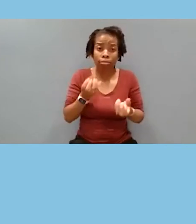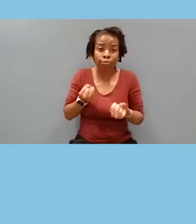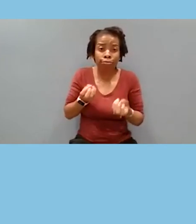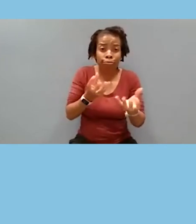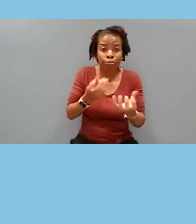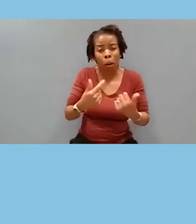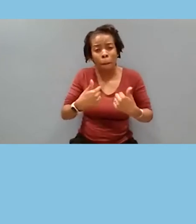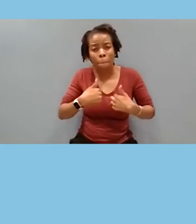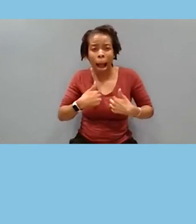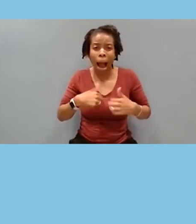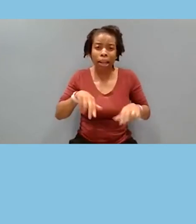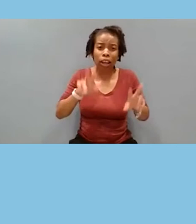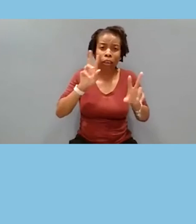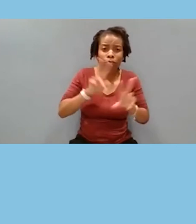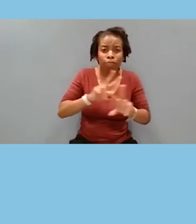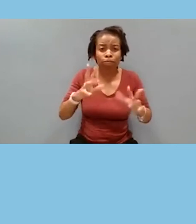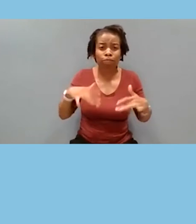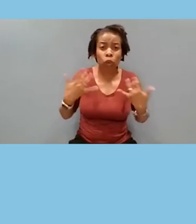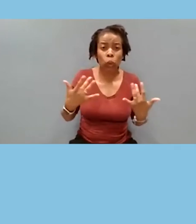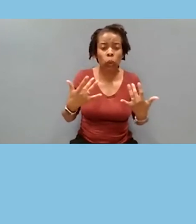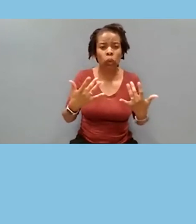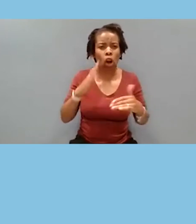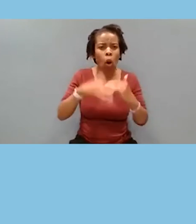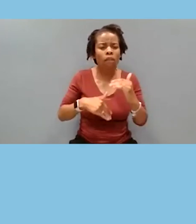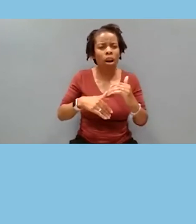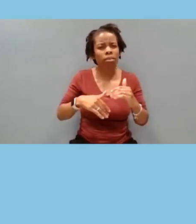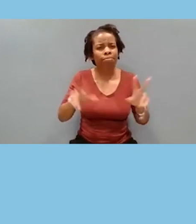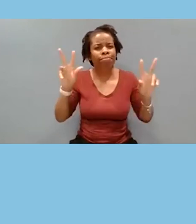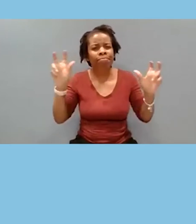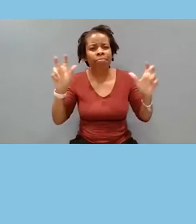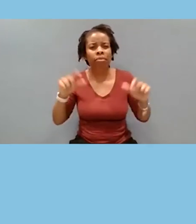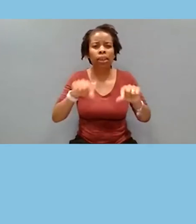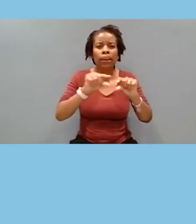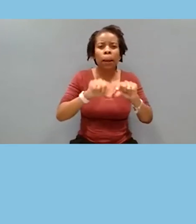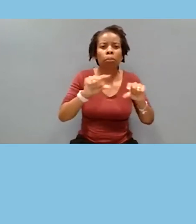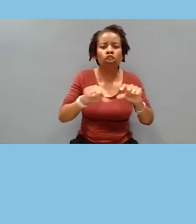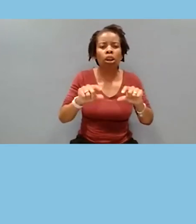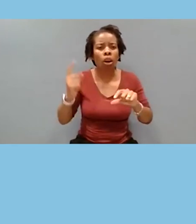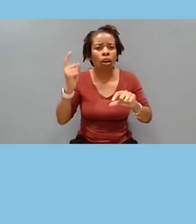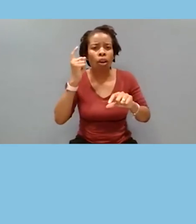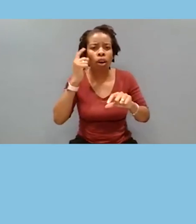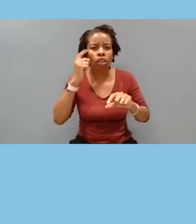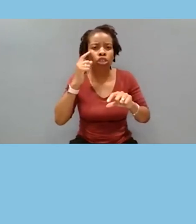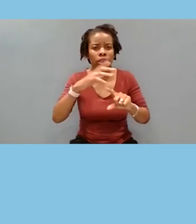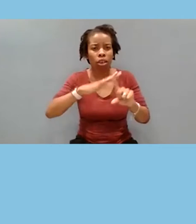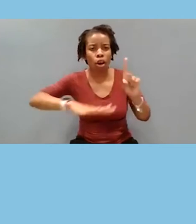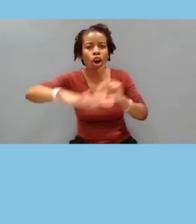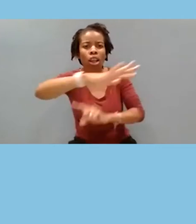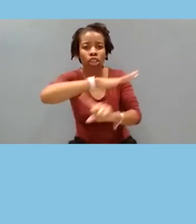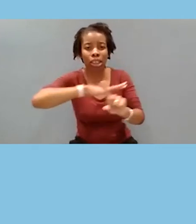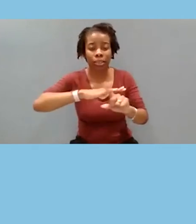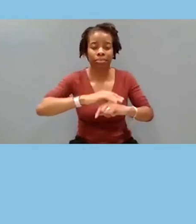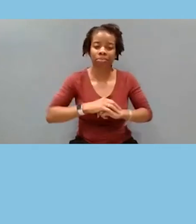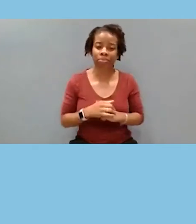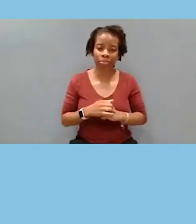a caption conscious ecology. So thanks very much. I'm really grateful to both